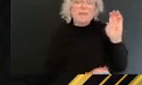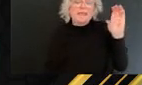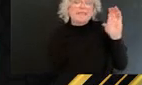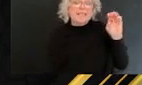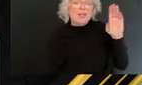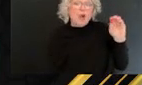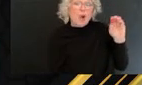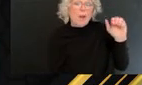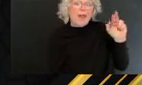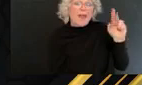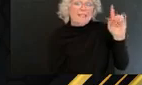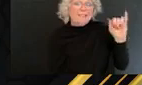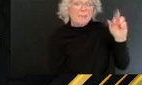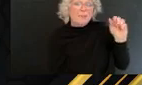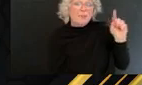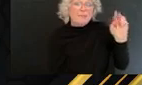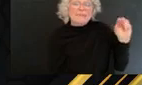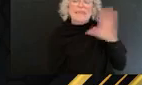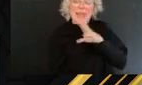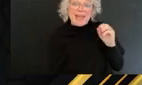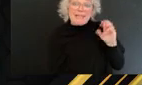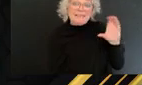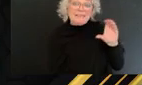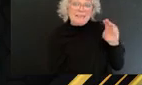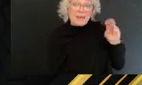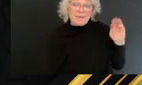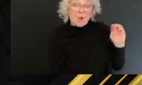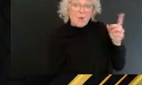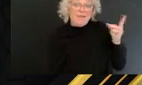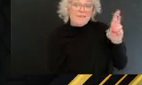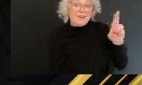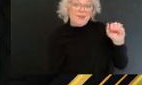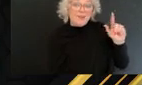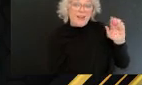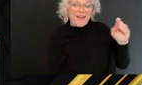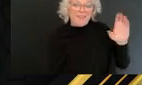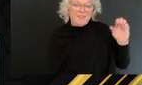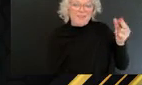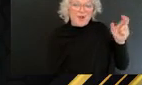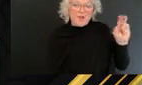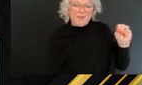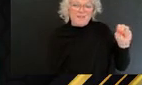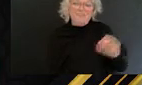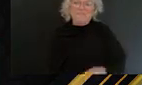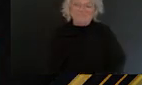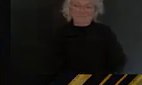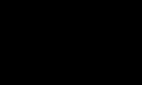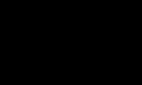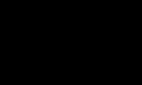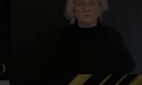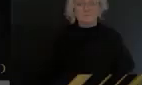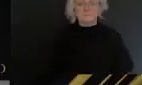Andy Burstein and Chief Marketing and Accessibility Officer, Dr. Alex Cohen.